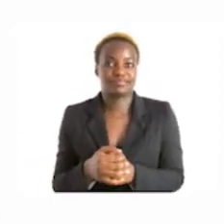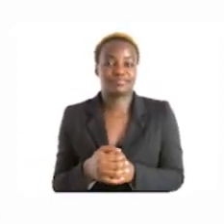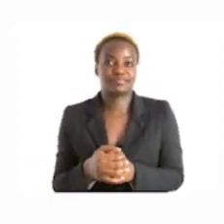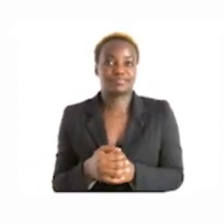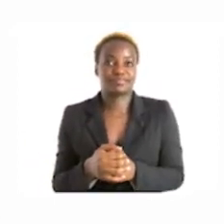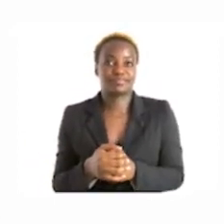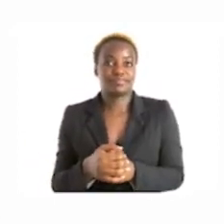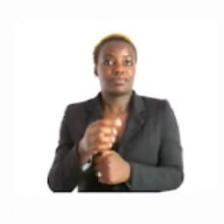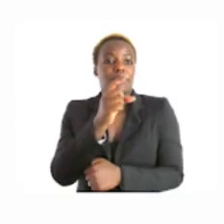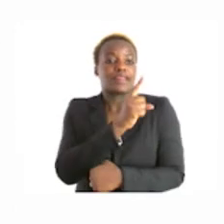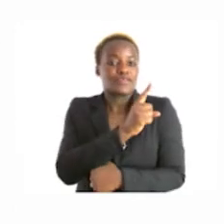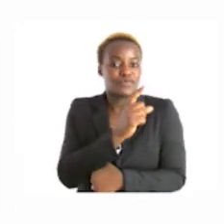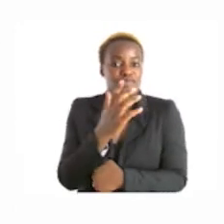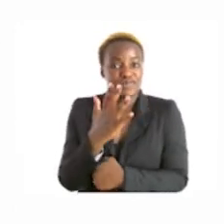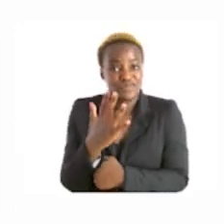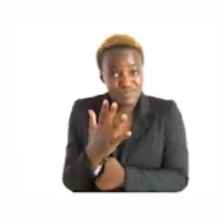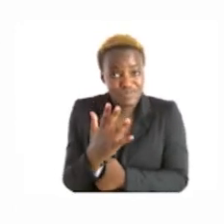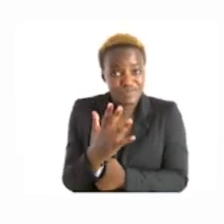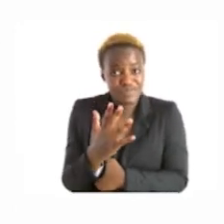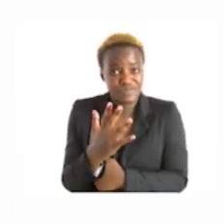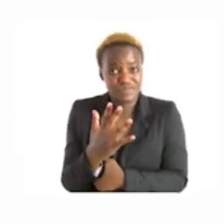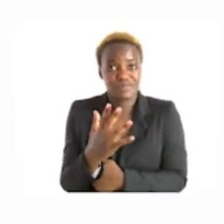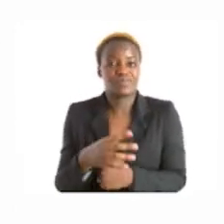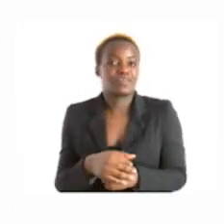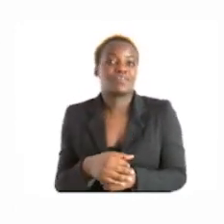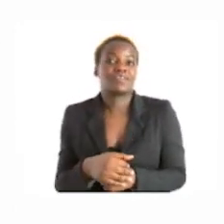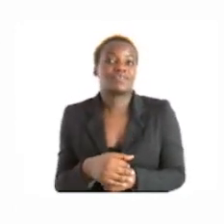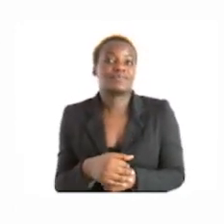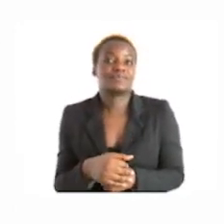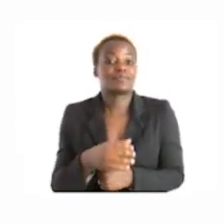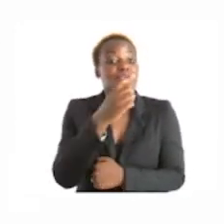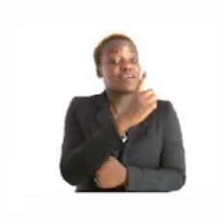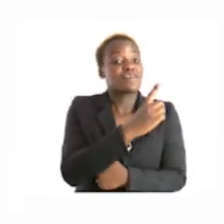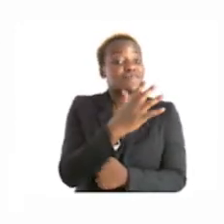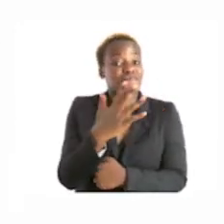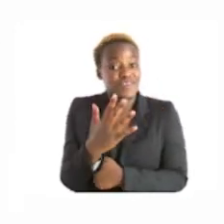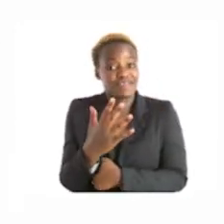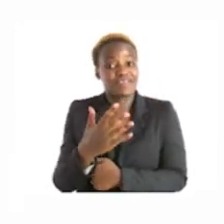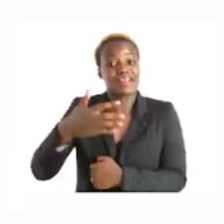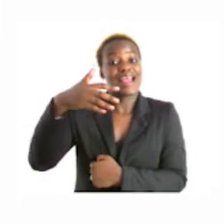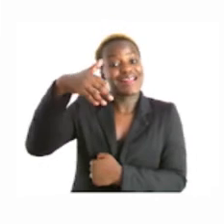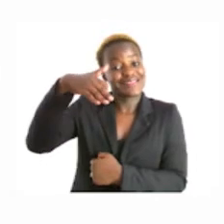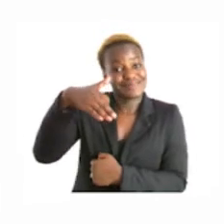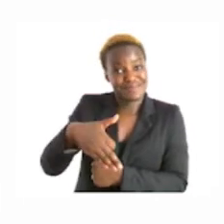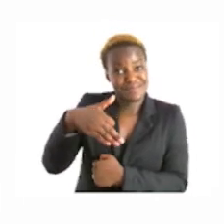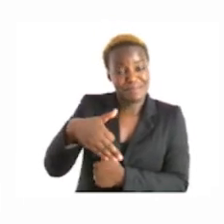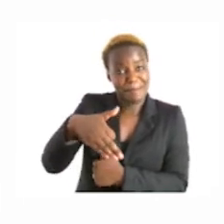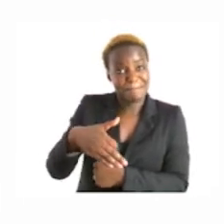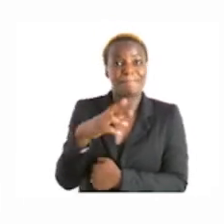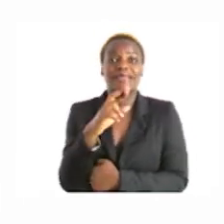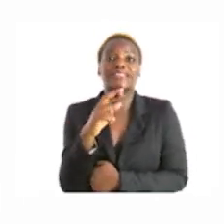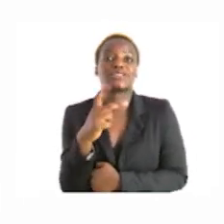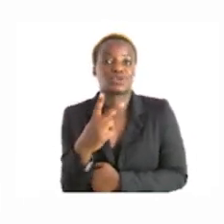you have a 15, but not just in any 15 number, you have a 15 Namibian dollar.